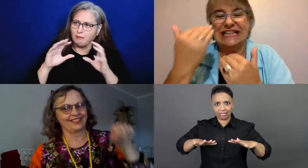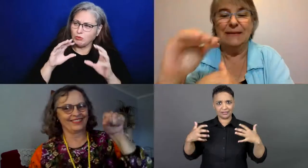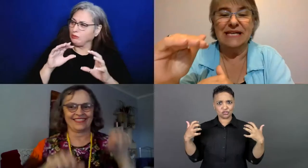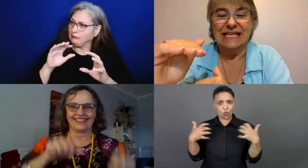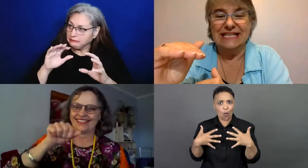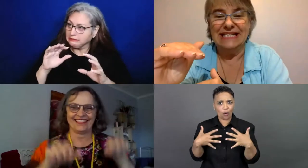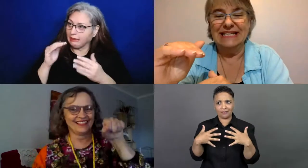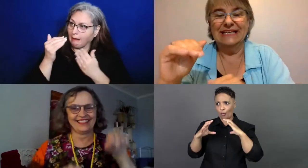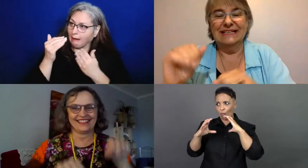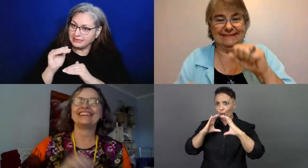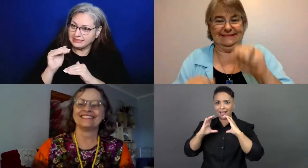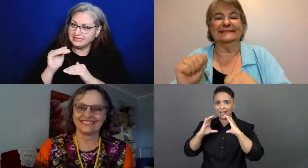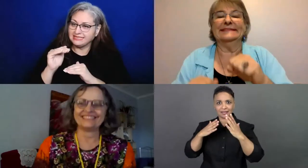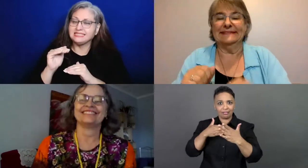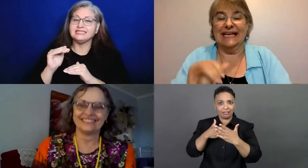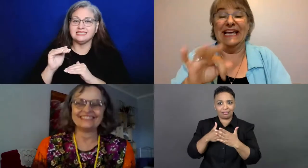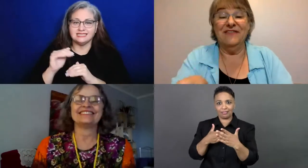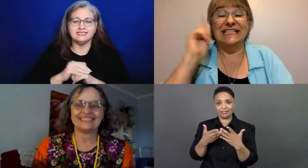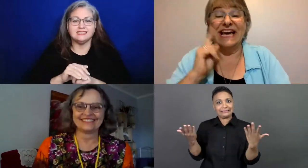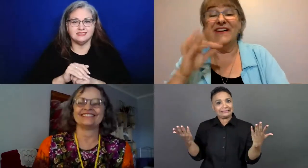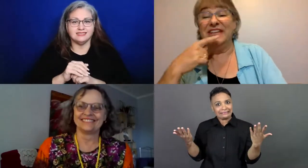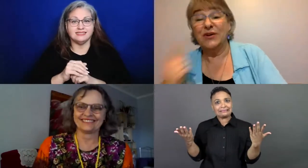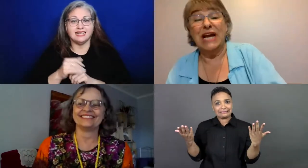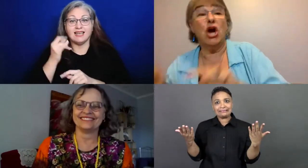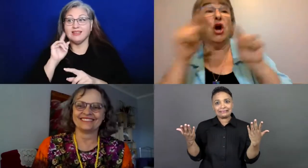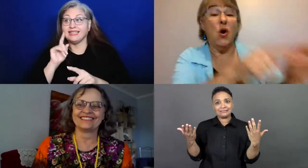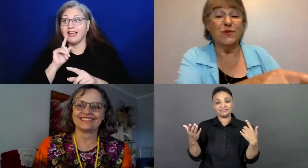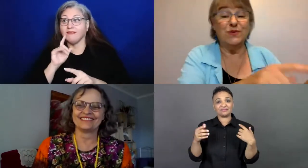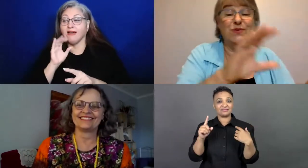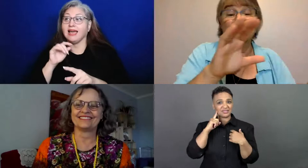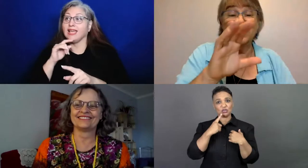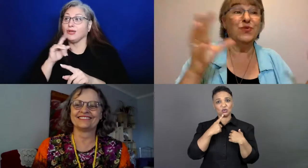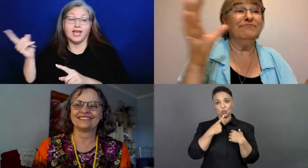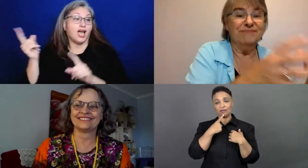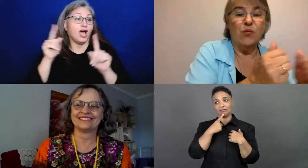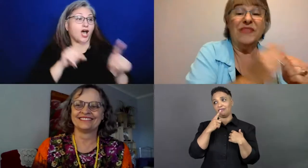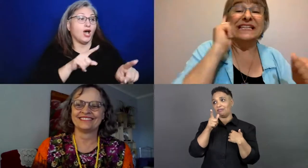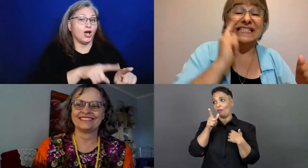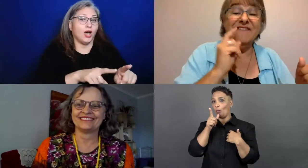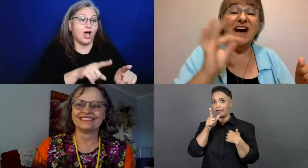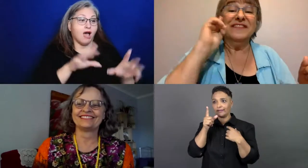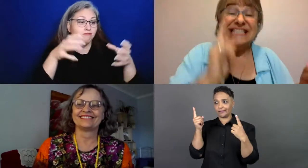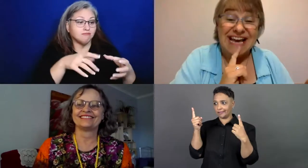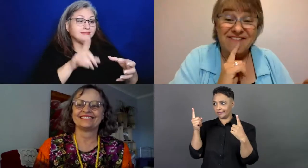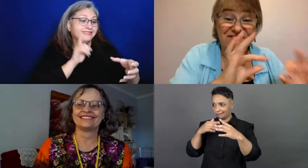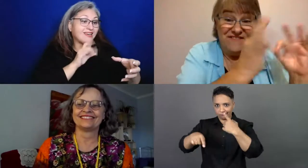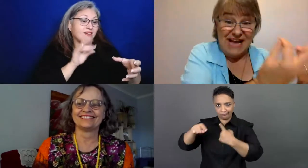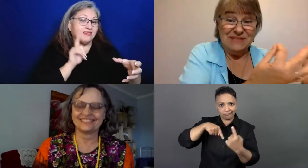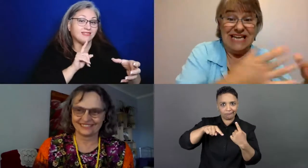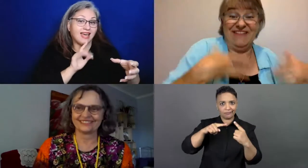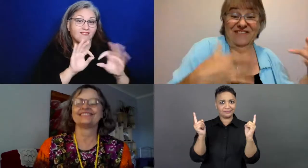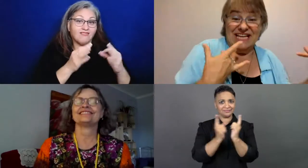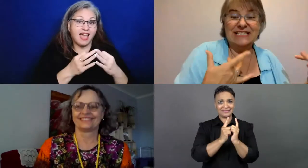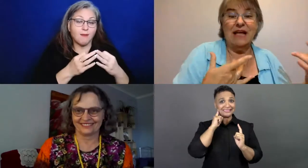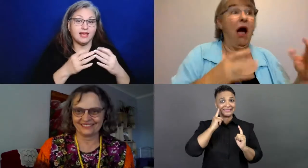communication is limited. If deaf of hearing goes to with deaf of deaf